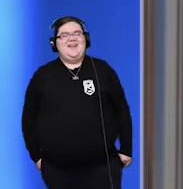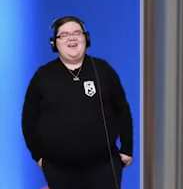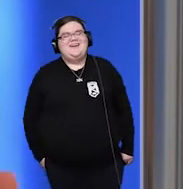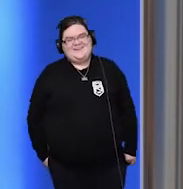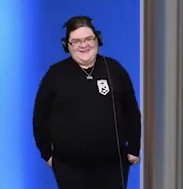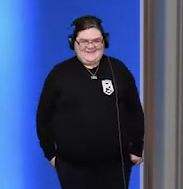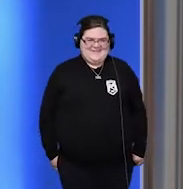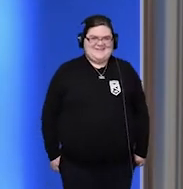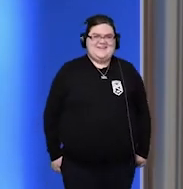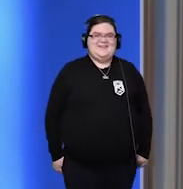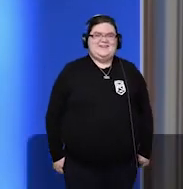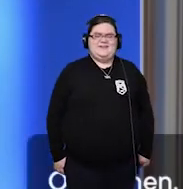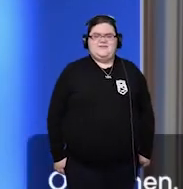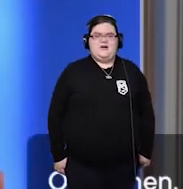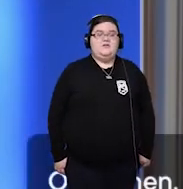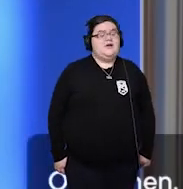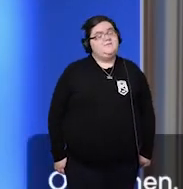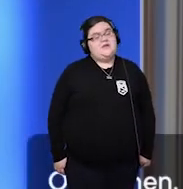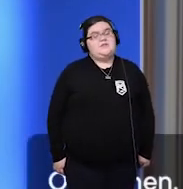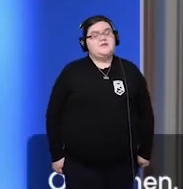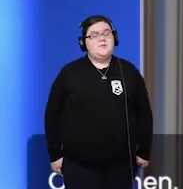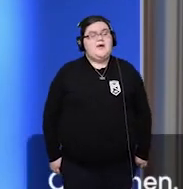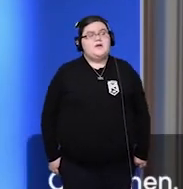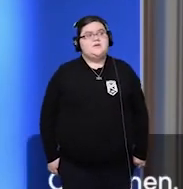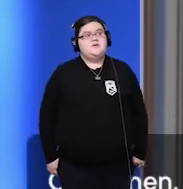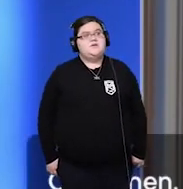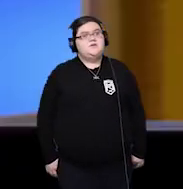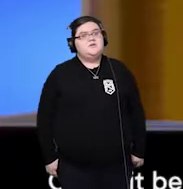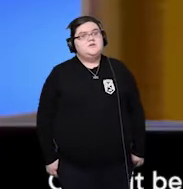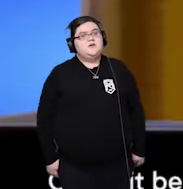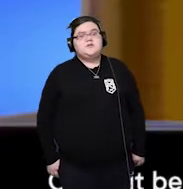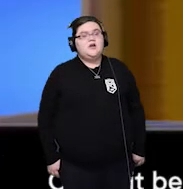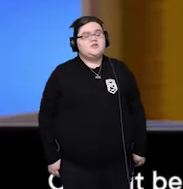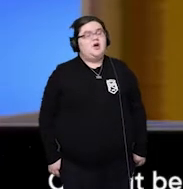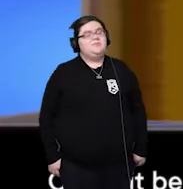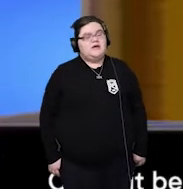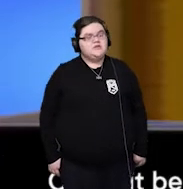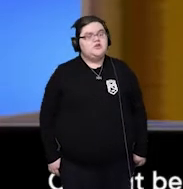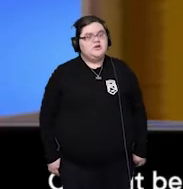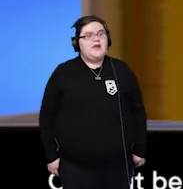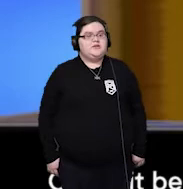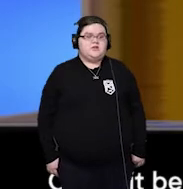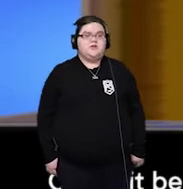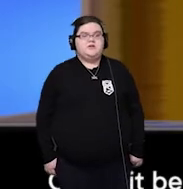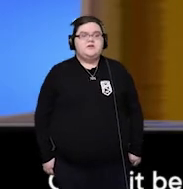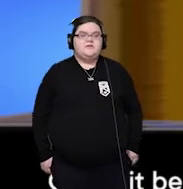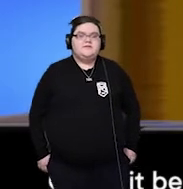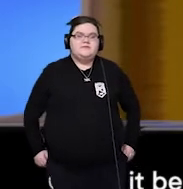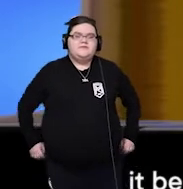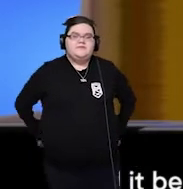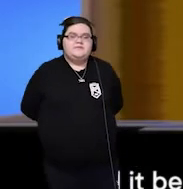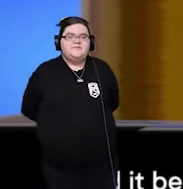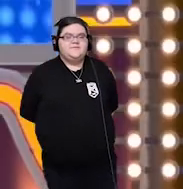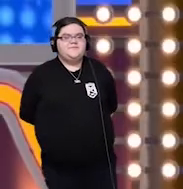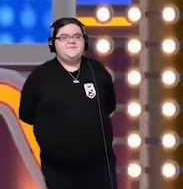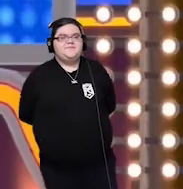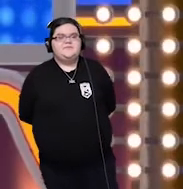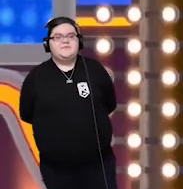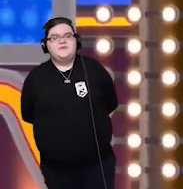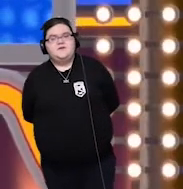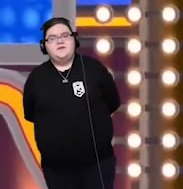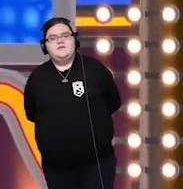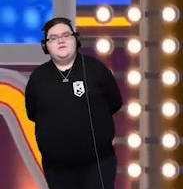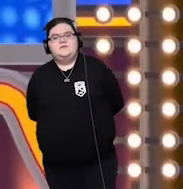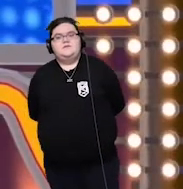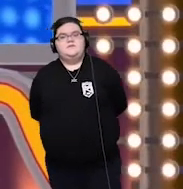ain't built like us. Underdog. Oh, that's okay. That's not bad. That's not it's smart. Top. It's not top, but that's still a good answer. It's good.